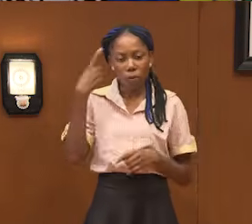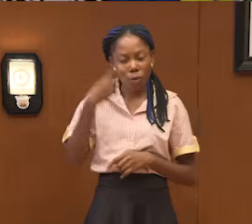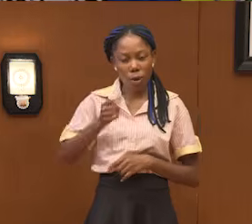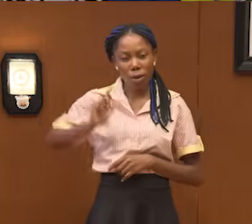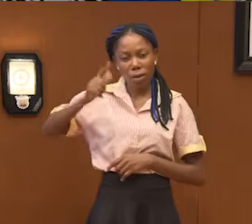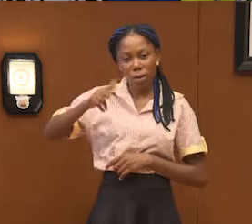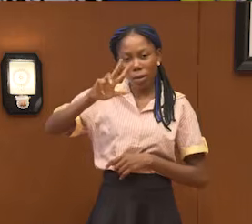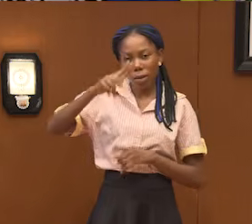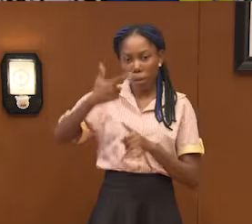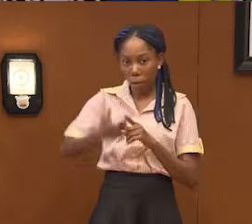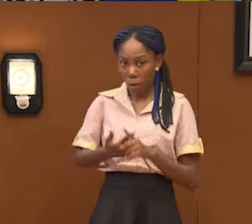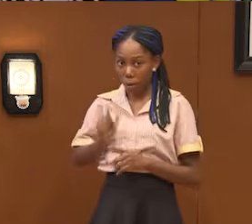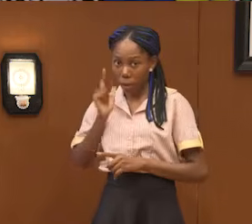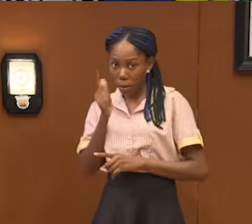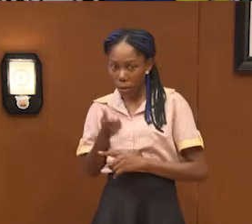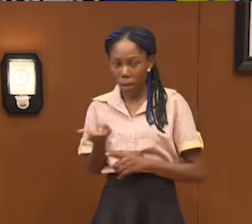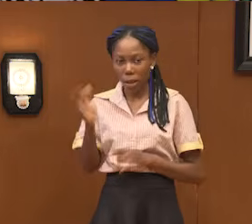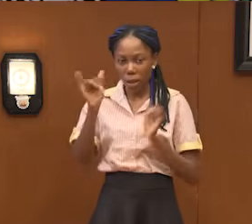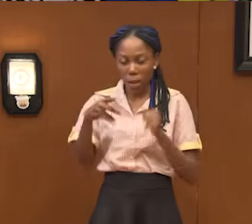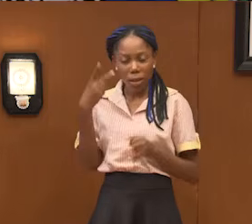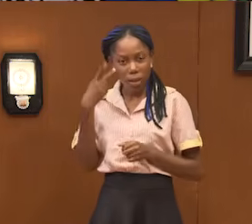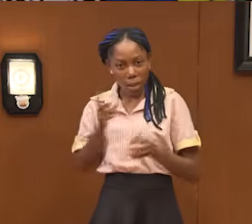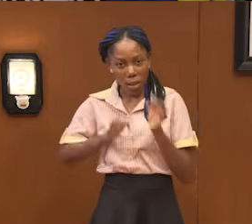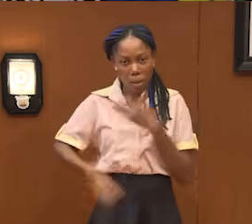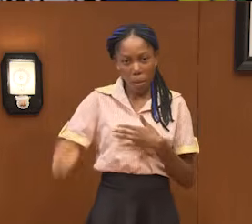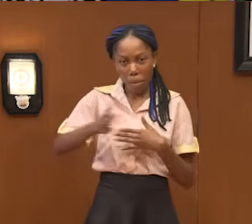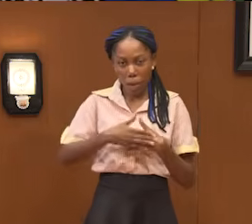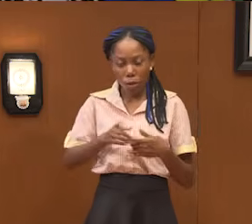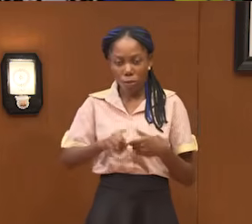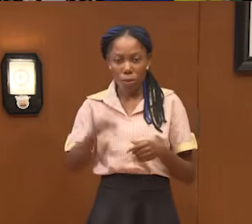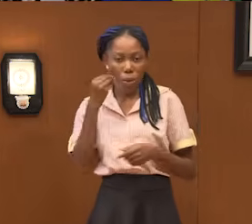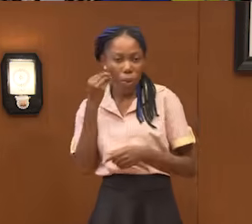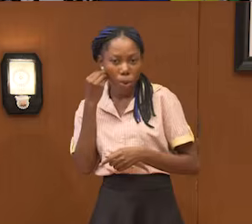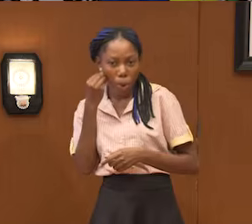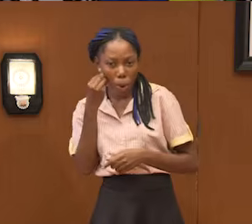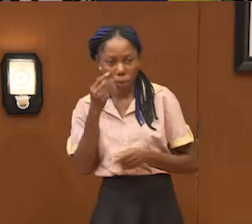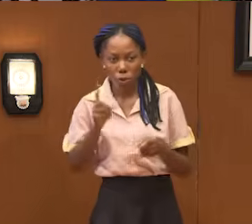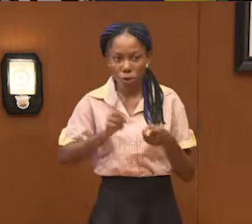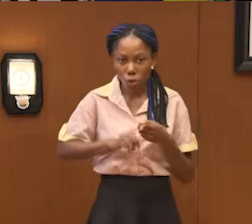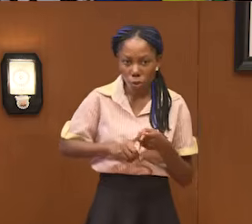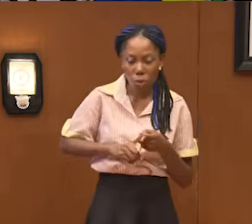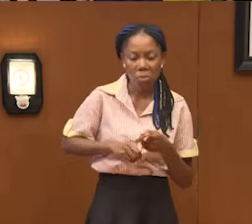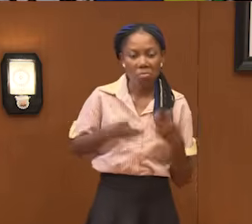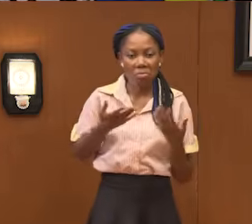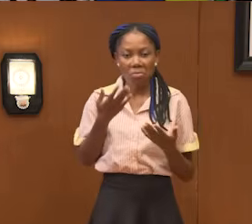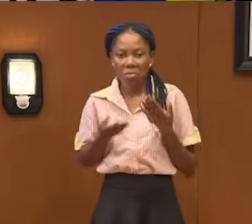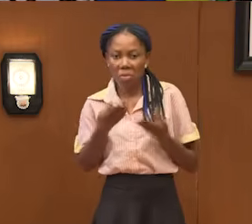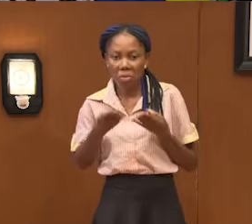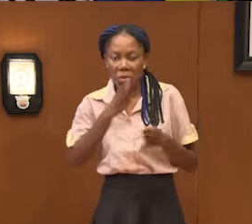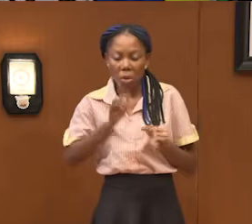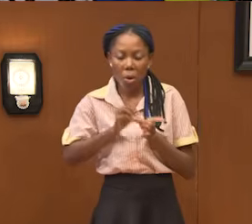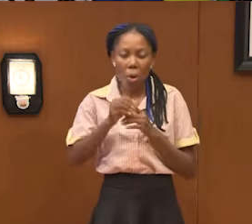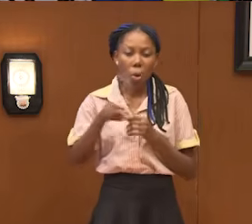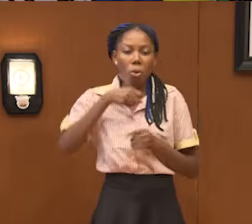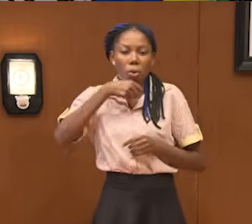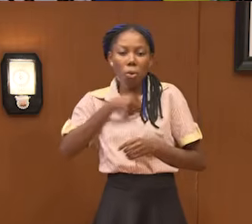time, we can address it. Okay. Whether they have to go back, if you are going to go back to the house, maybe we'll now be talking about them going back to their former